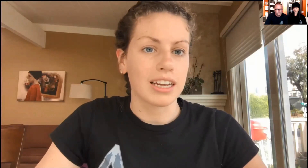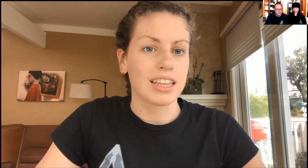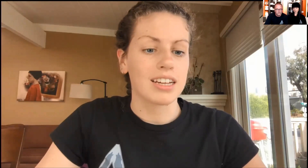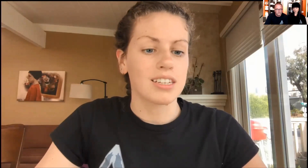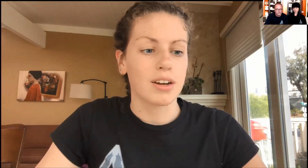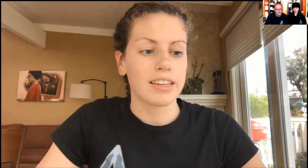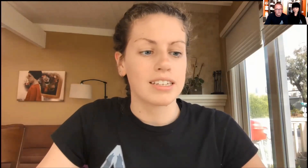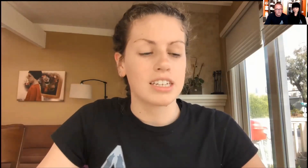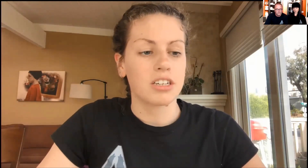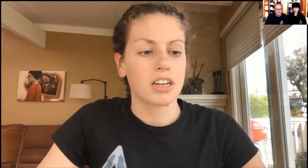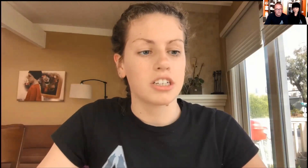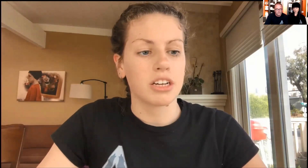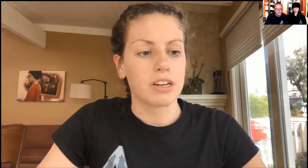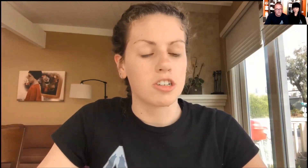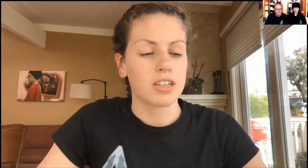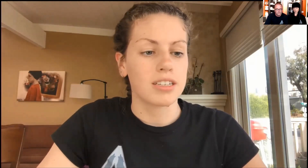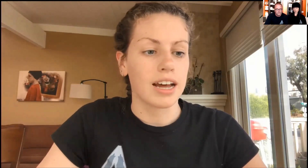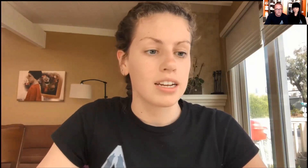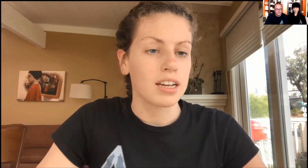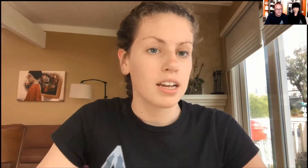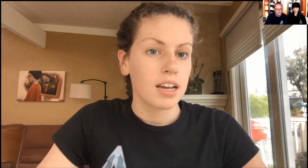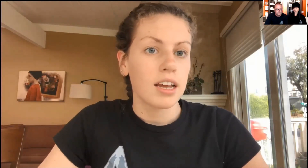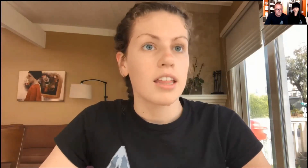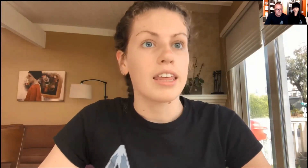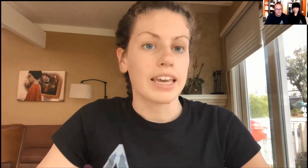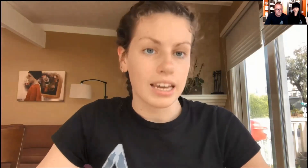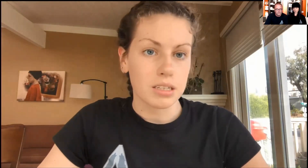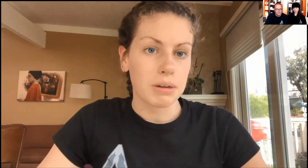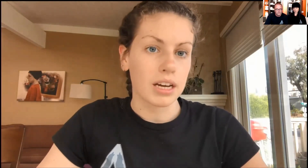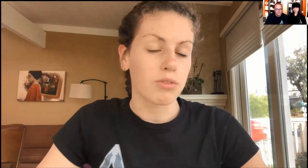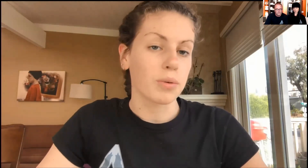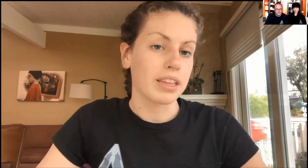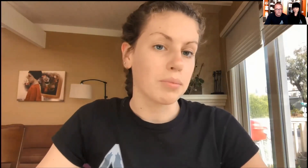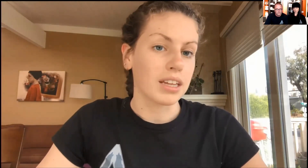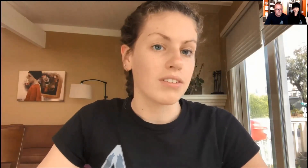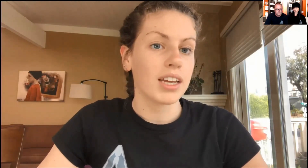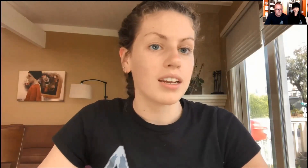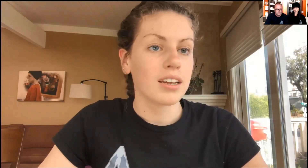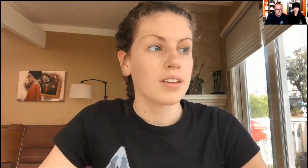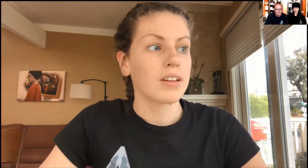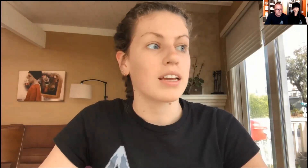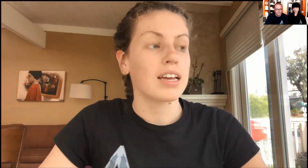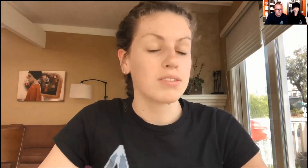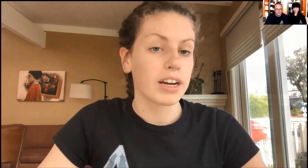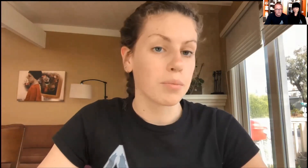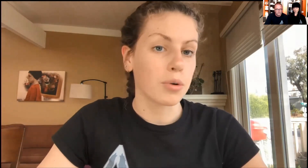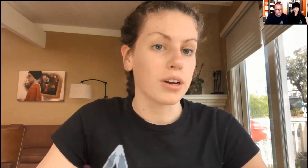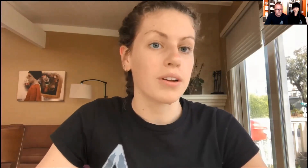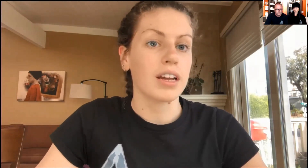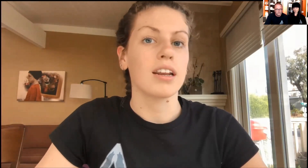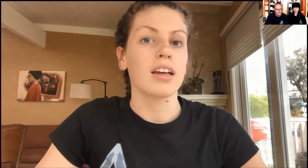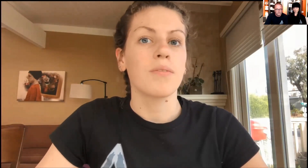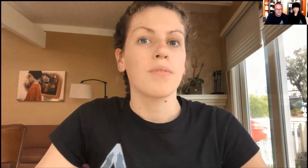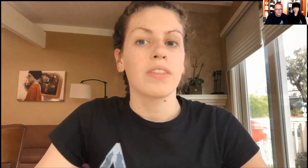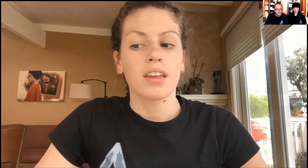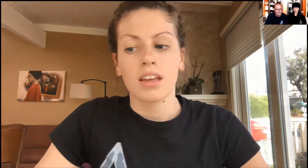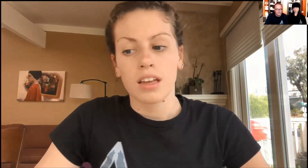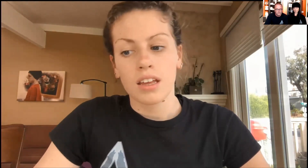they're not like that. So I think teaching younger generations that they can speak up for what they believe in is very important.